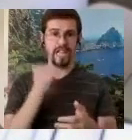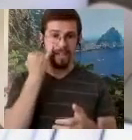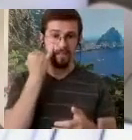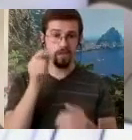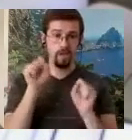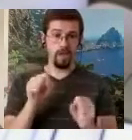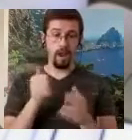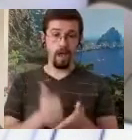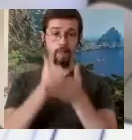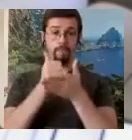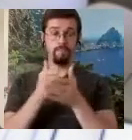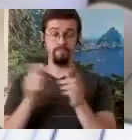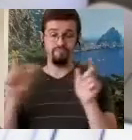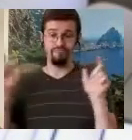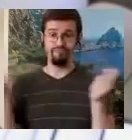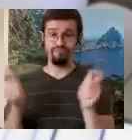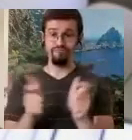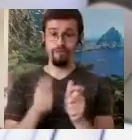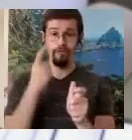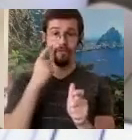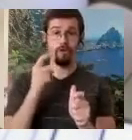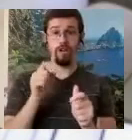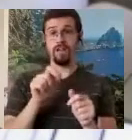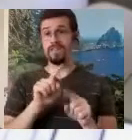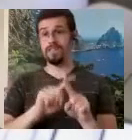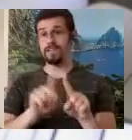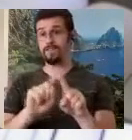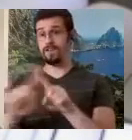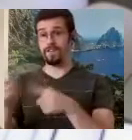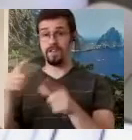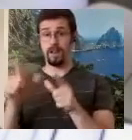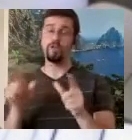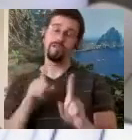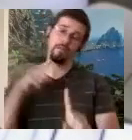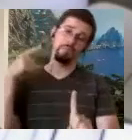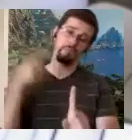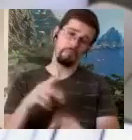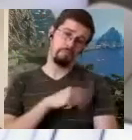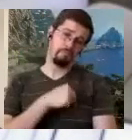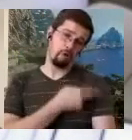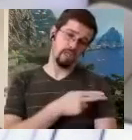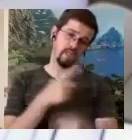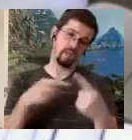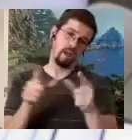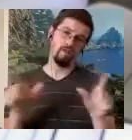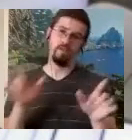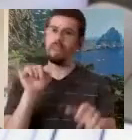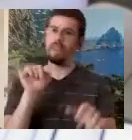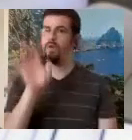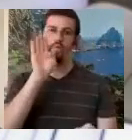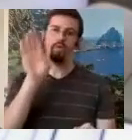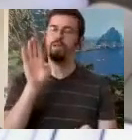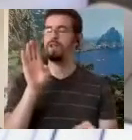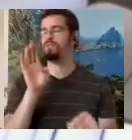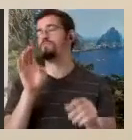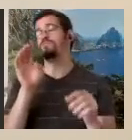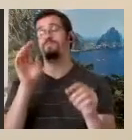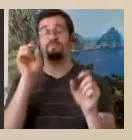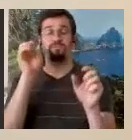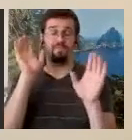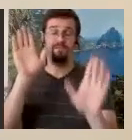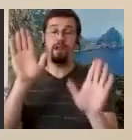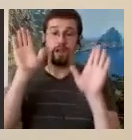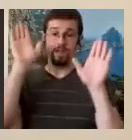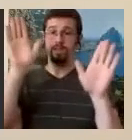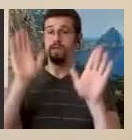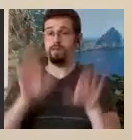for different sign languages, but especially Maltese Sign Language, I think that would be a major step forward. Would